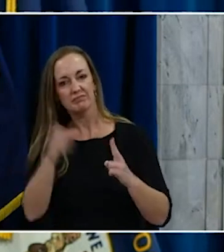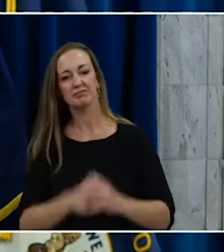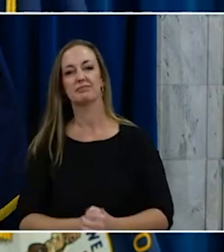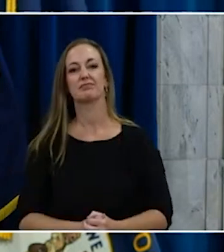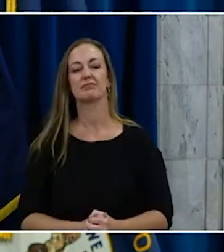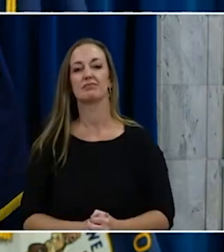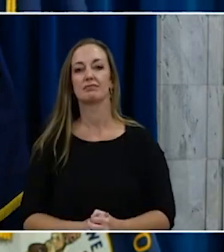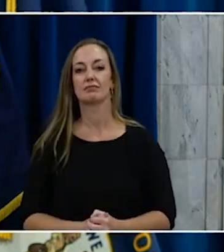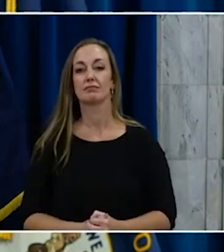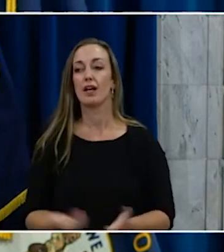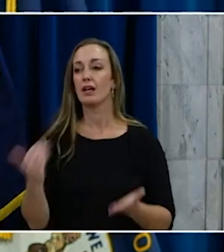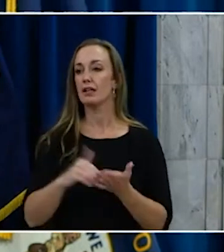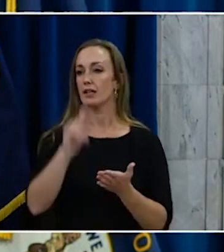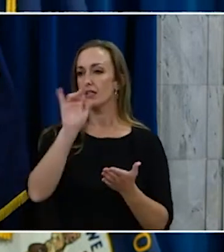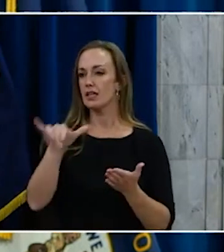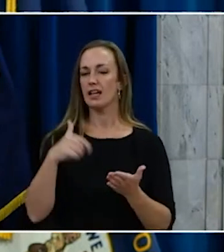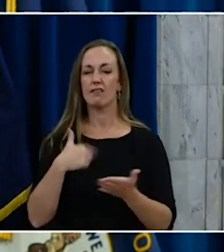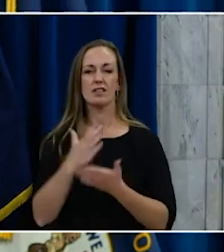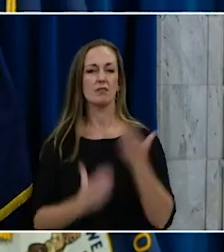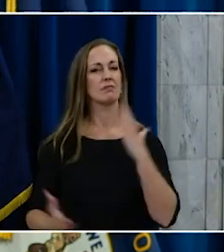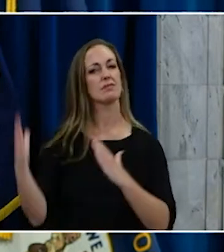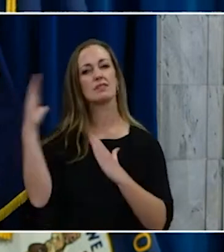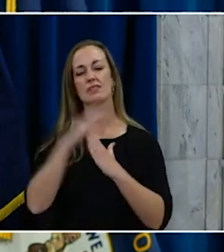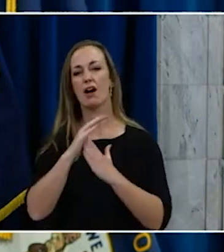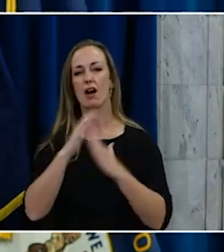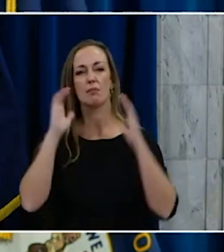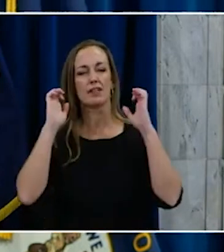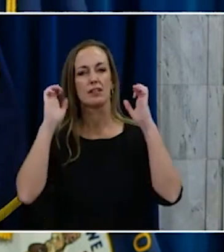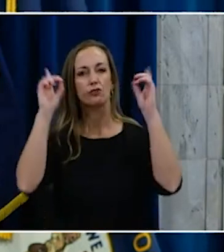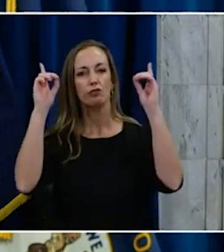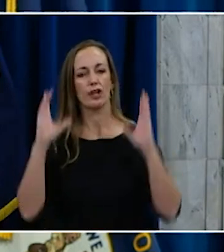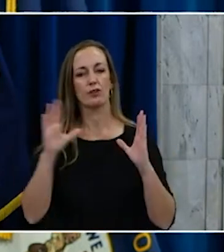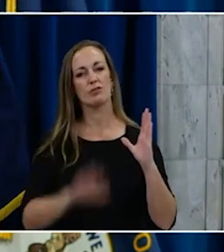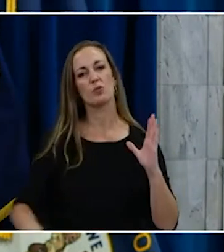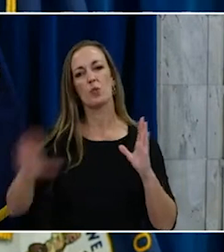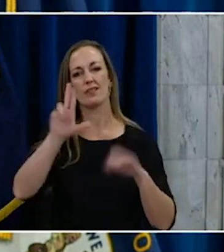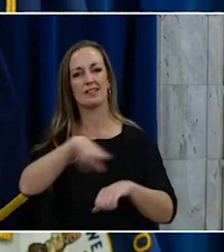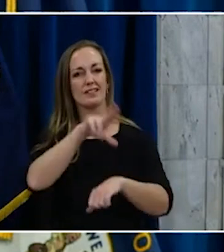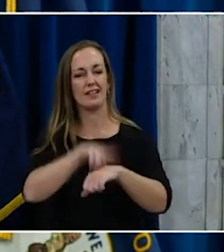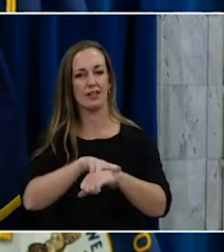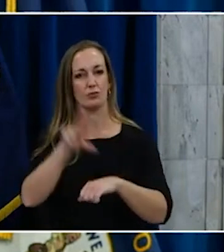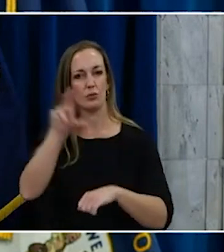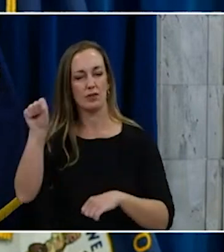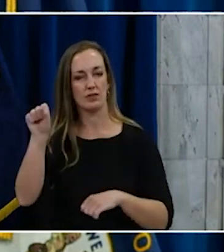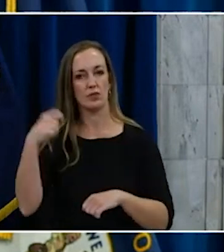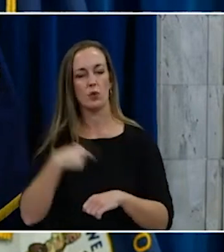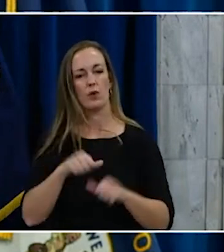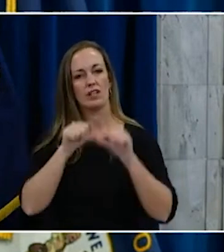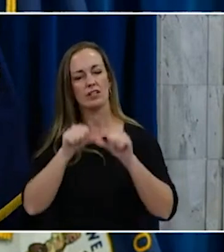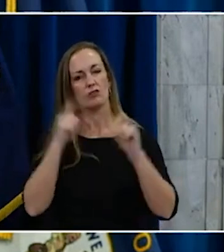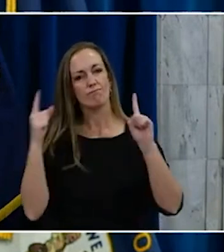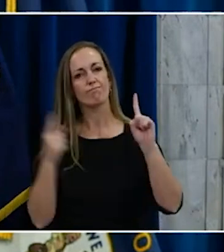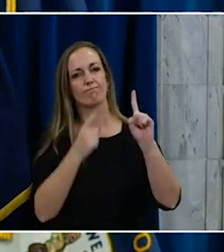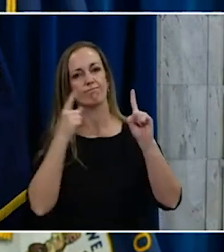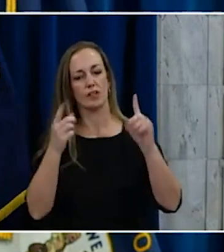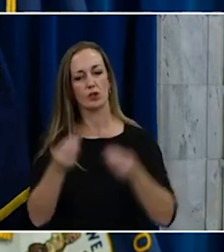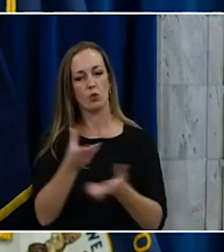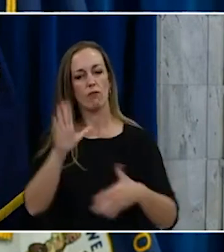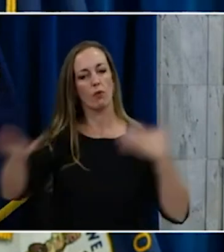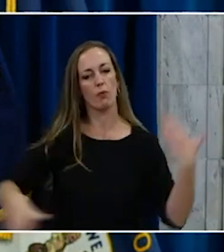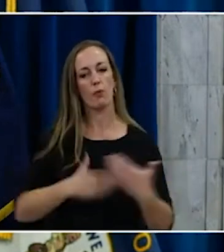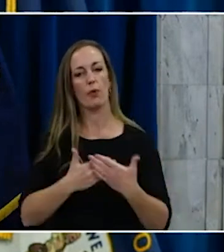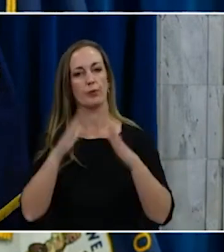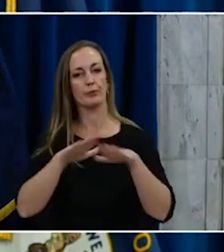Again, Kentucky has some of the greatest educators in the nation. As we continue to strive to offer all children the